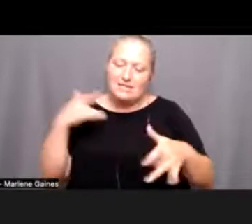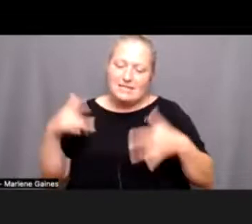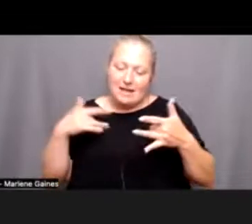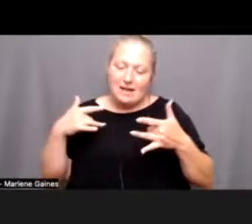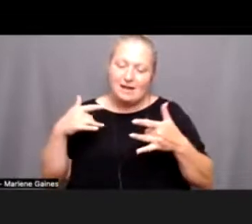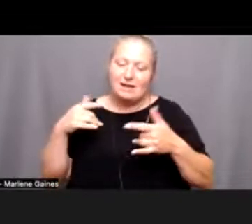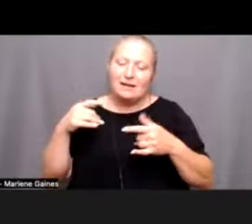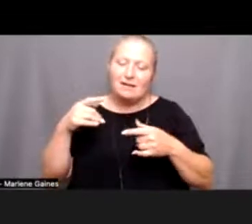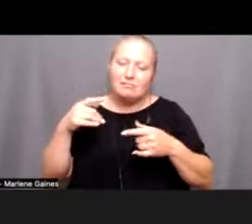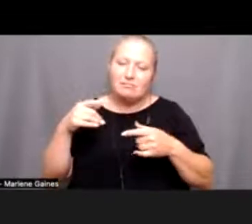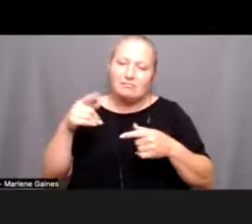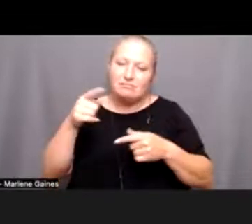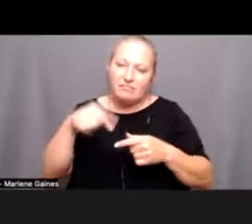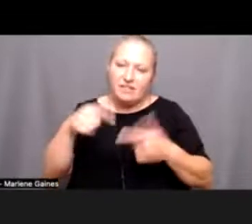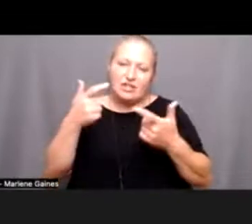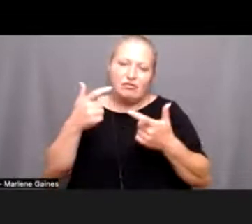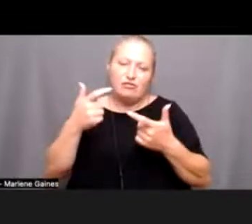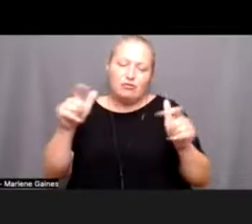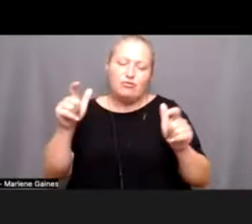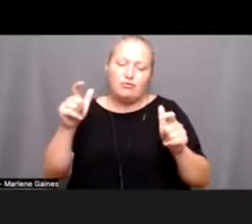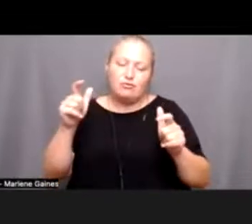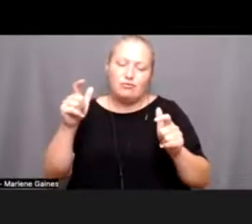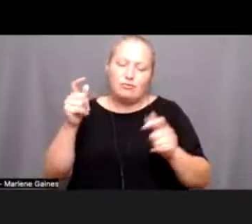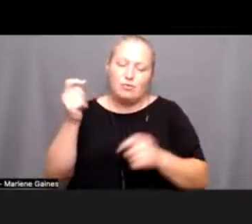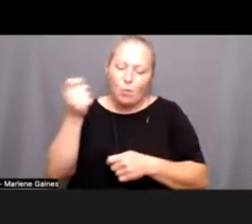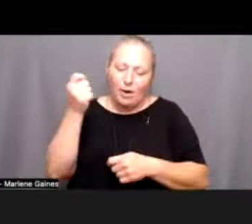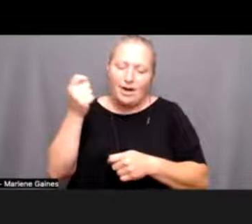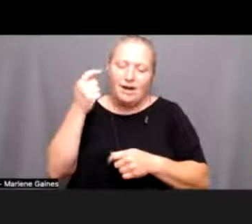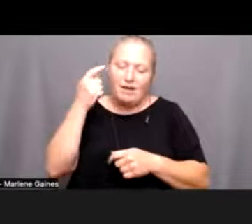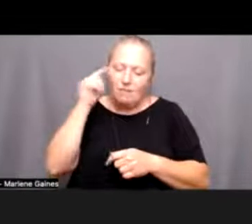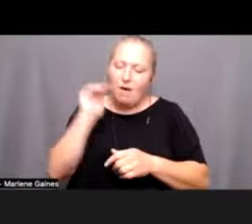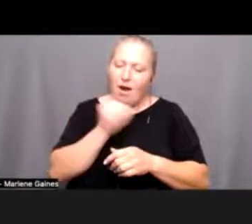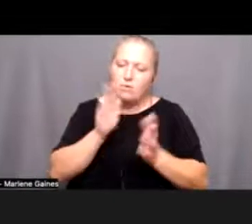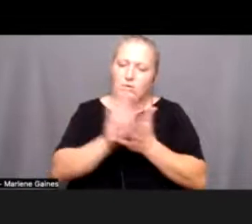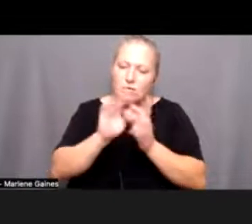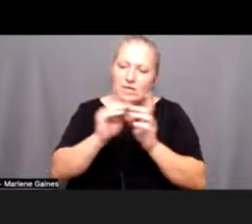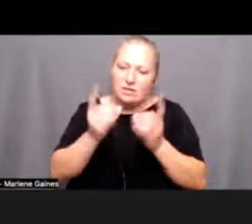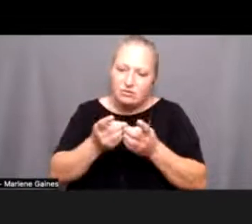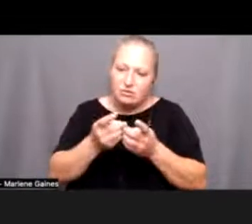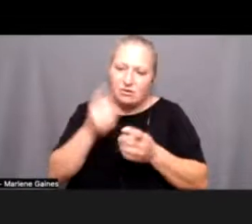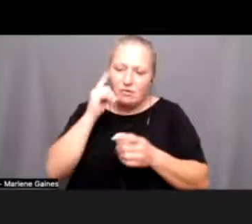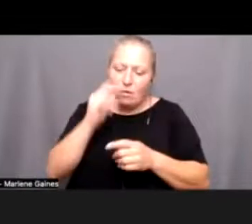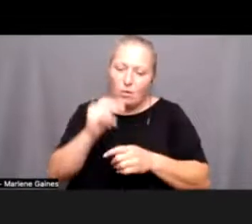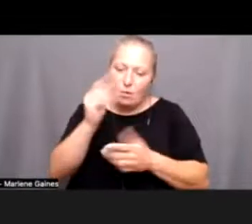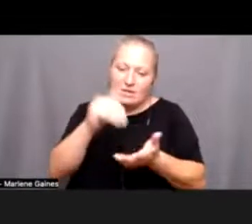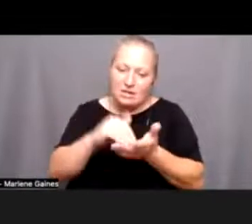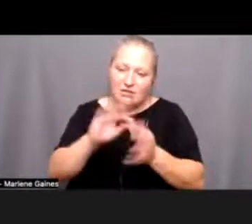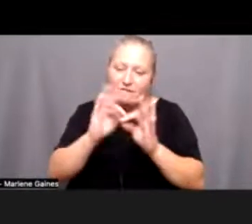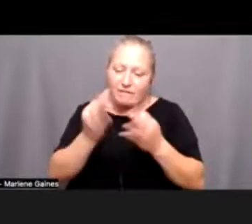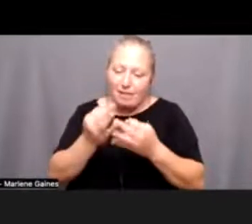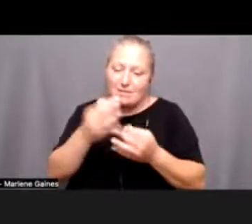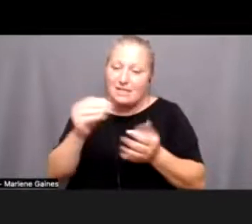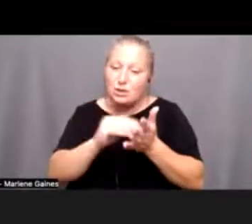huge win for our school district and for North Central families and students,